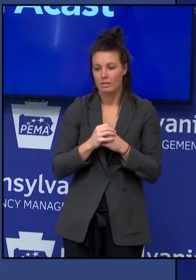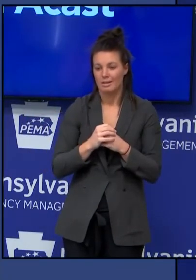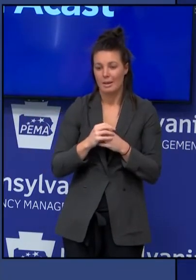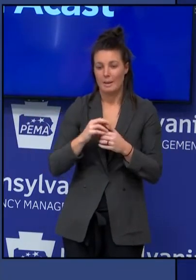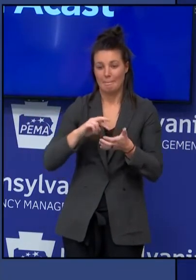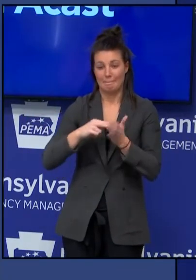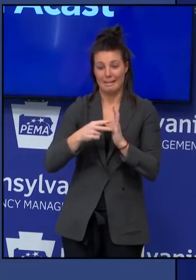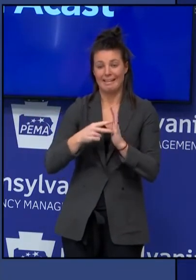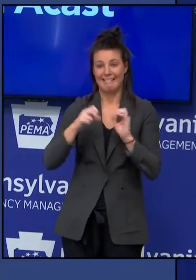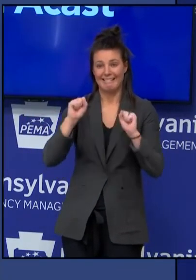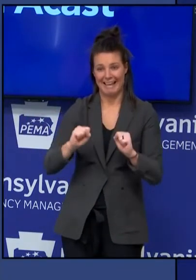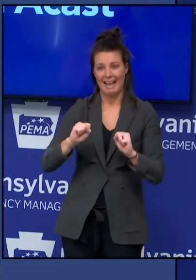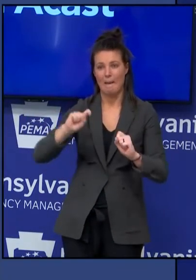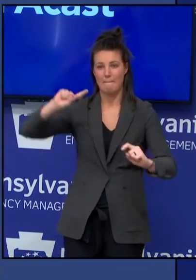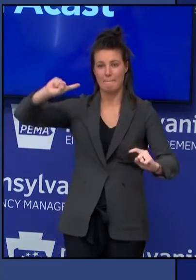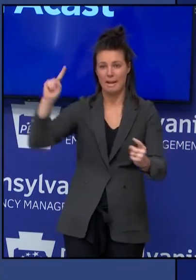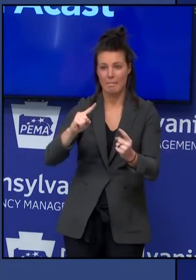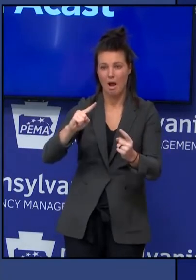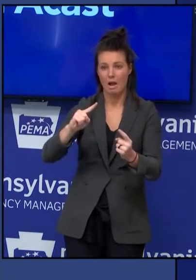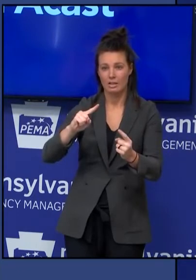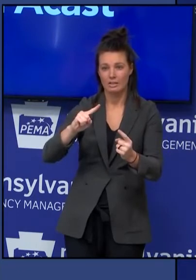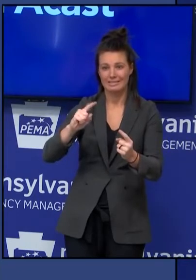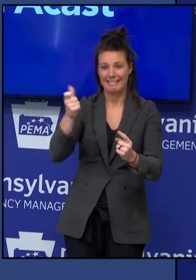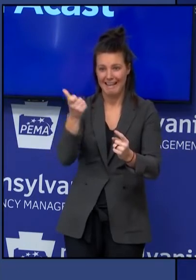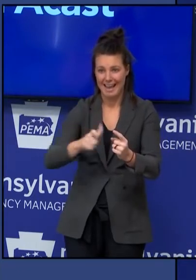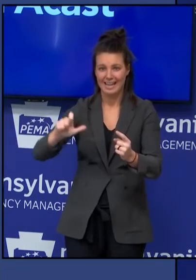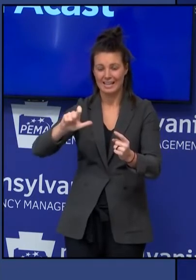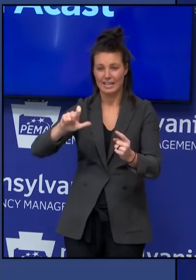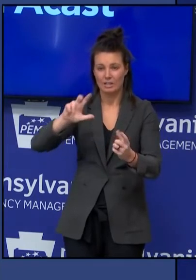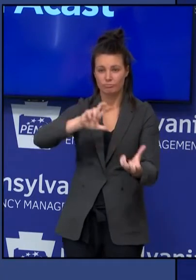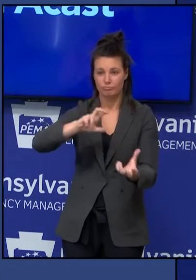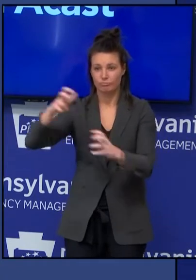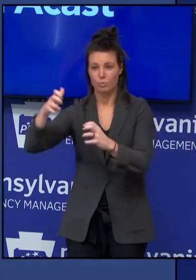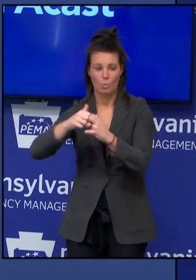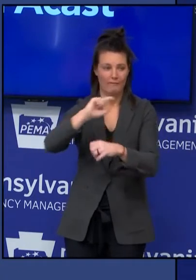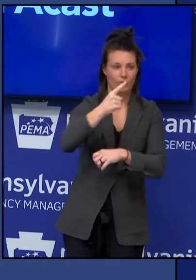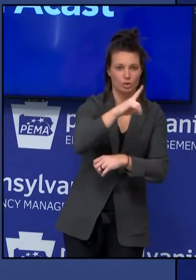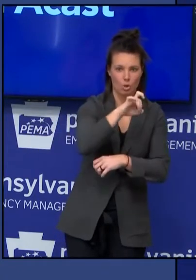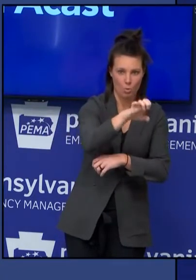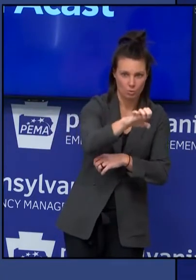can minimize any disruption to first dose vaccinations.